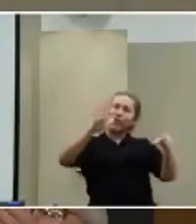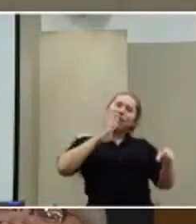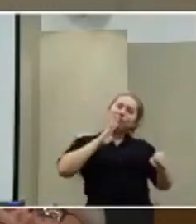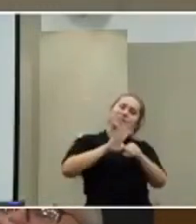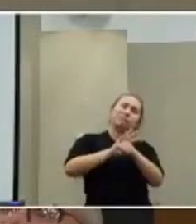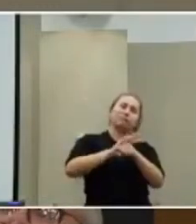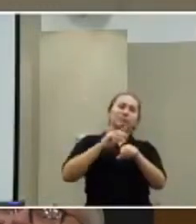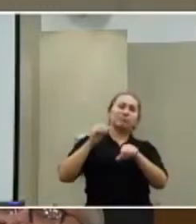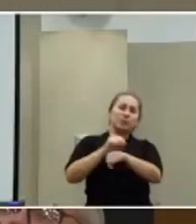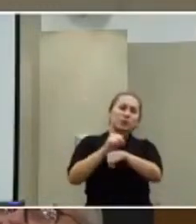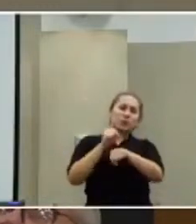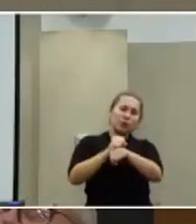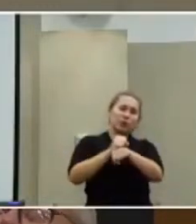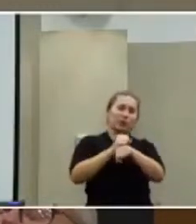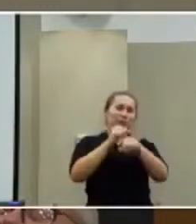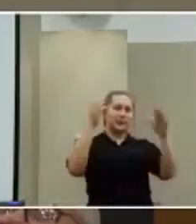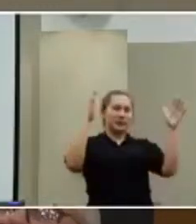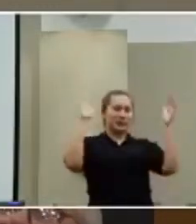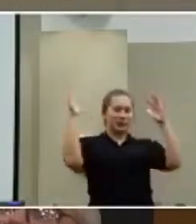service.